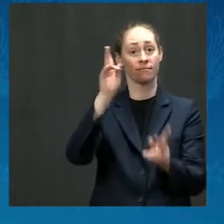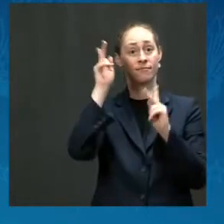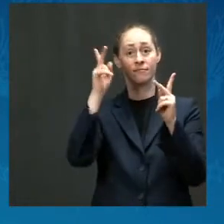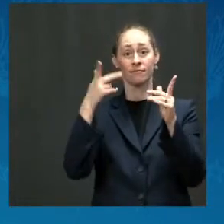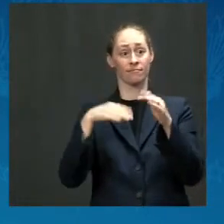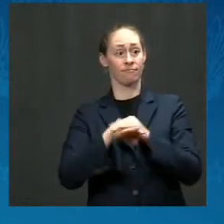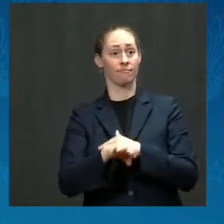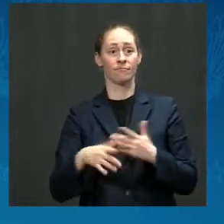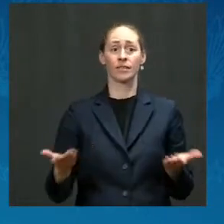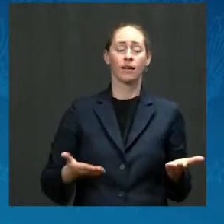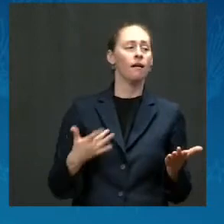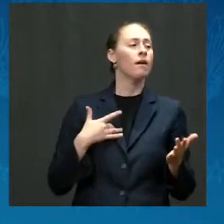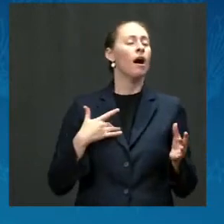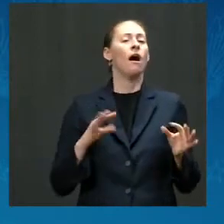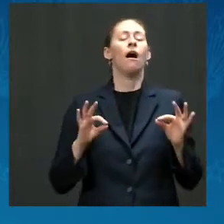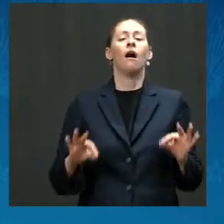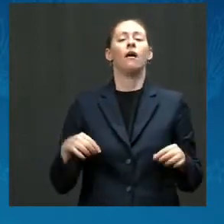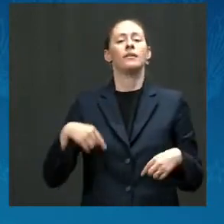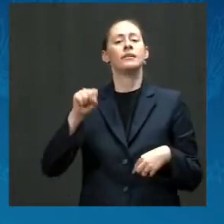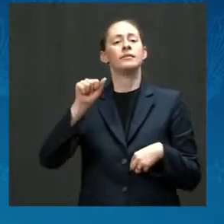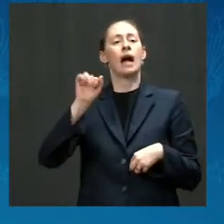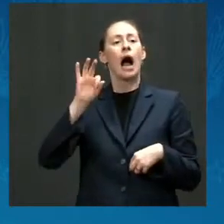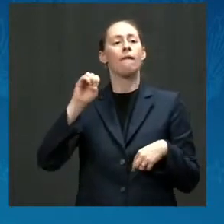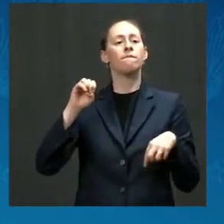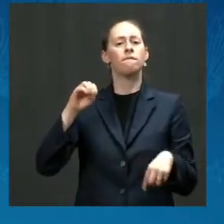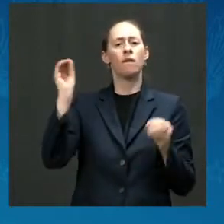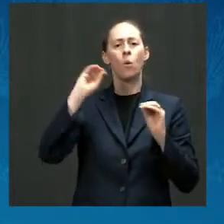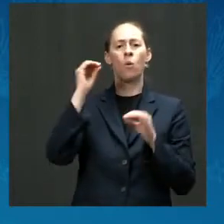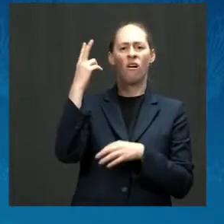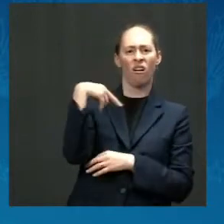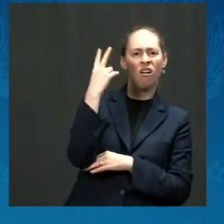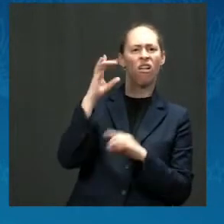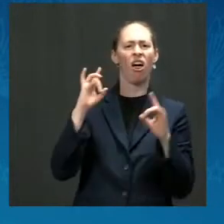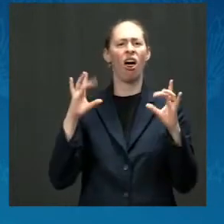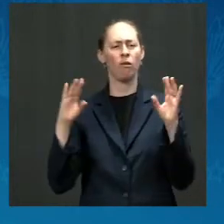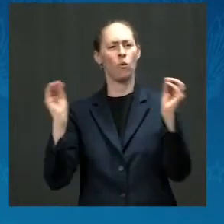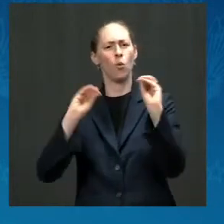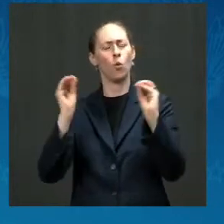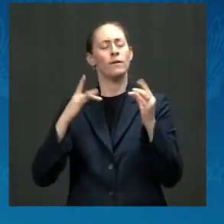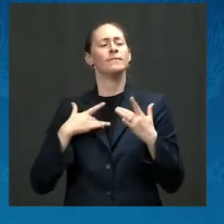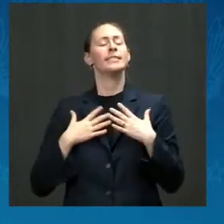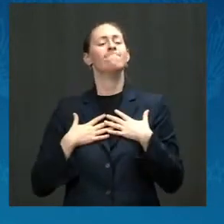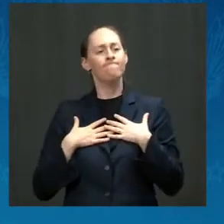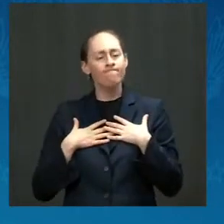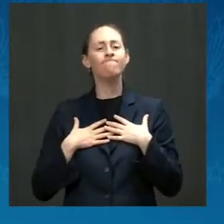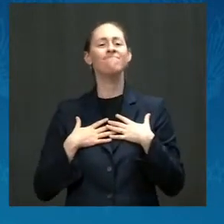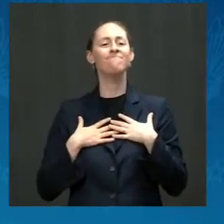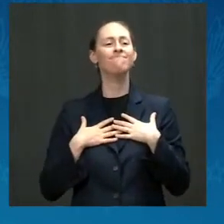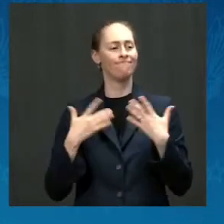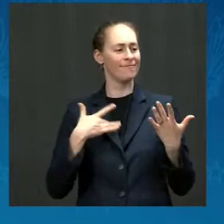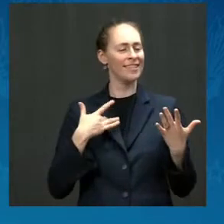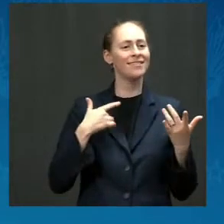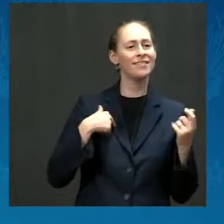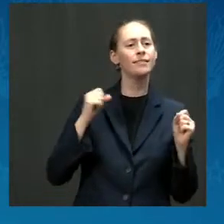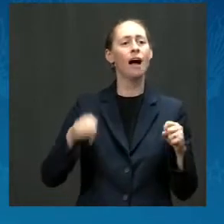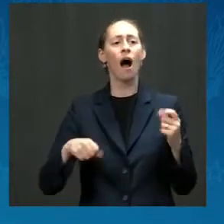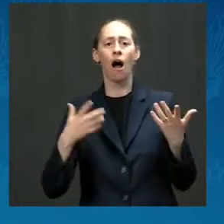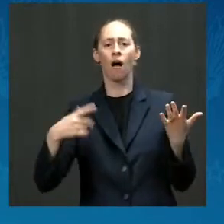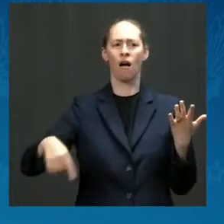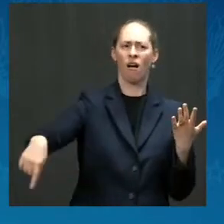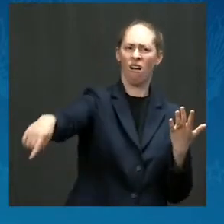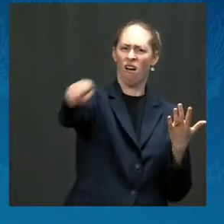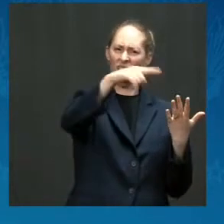safe place without judgment, where they can be, especially for any of us when we're talking about